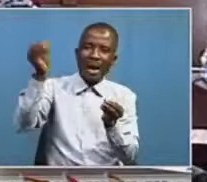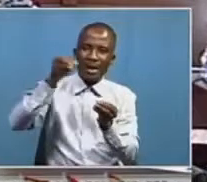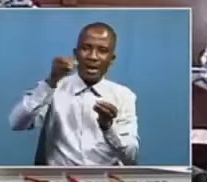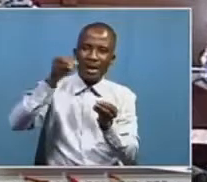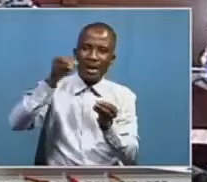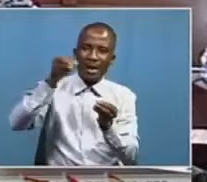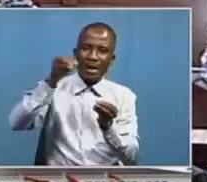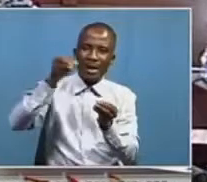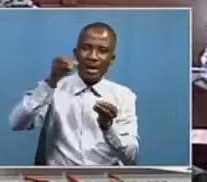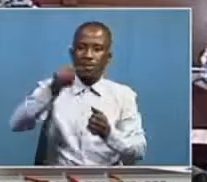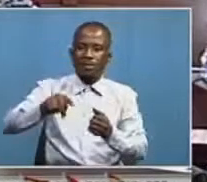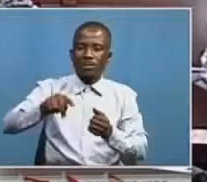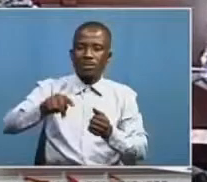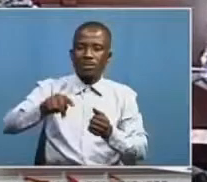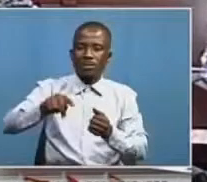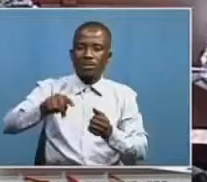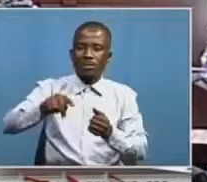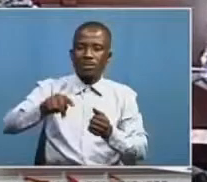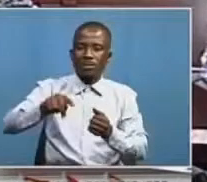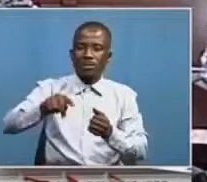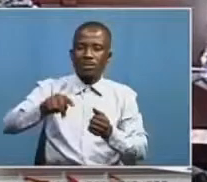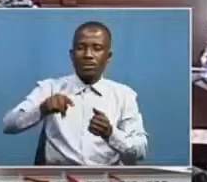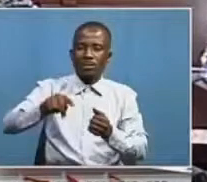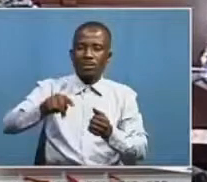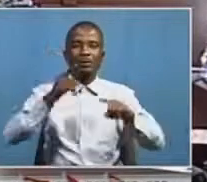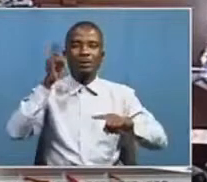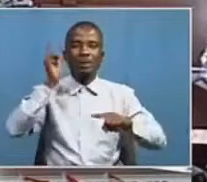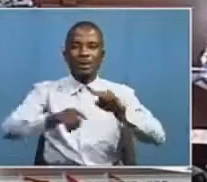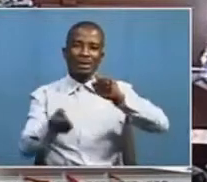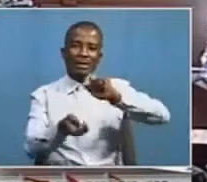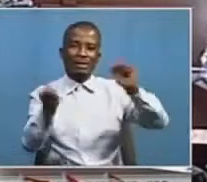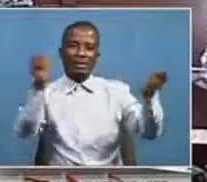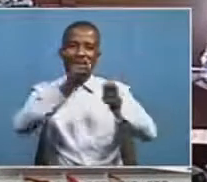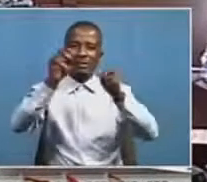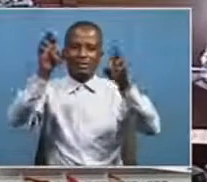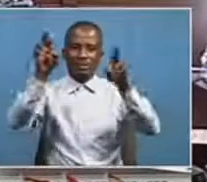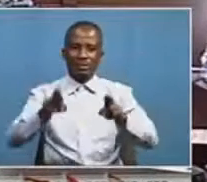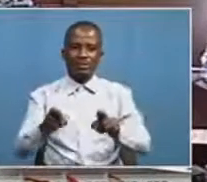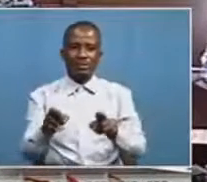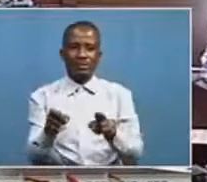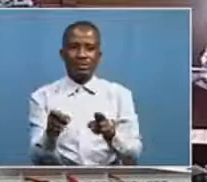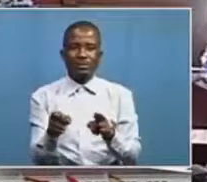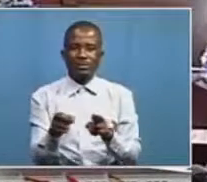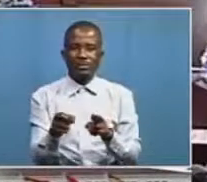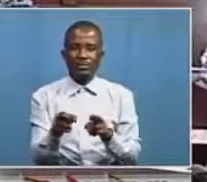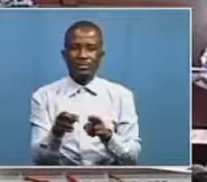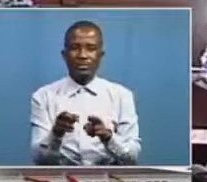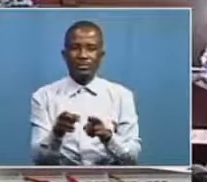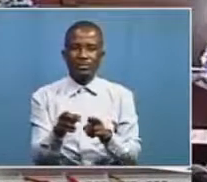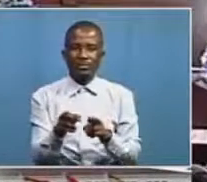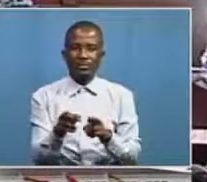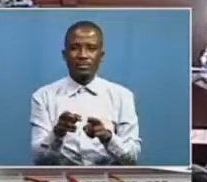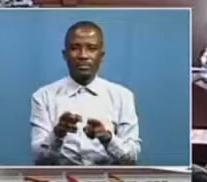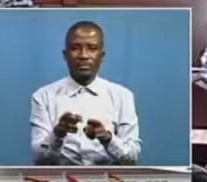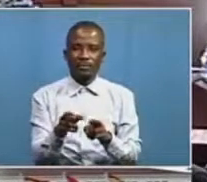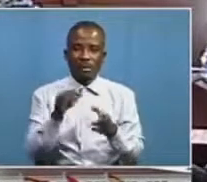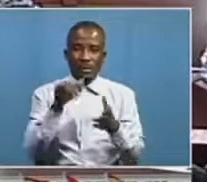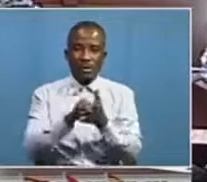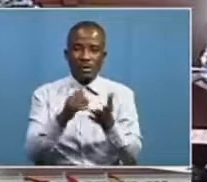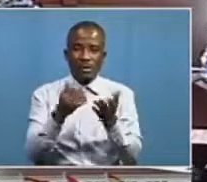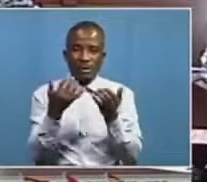material or substantial to change the final results, so declared by the chairperson of the first respondent. In holding that